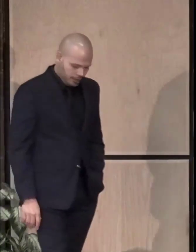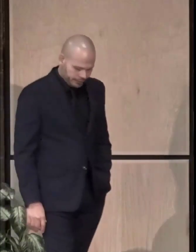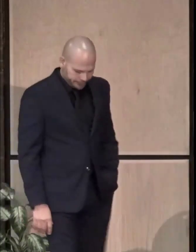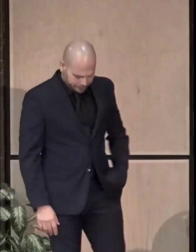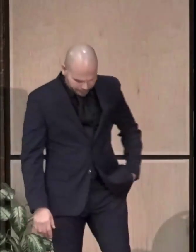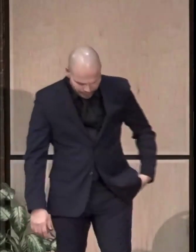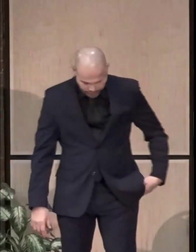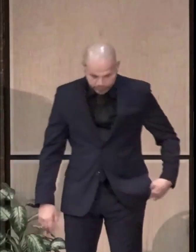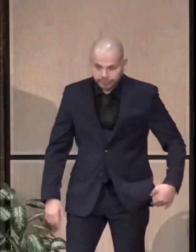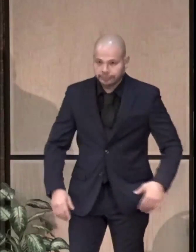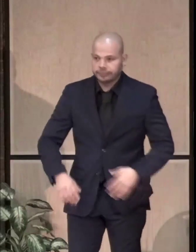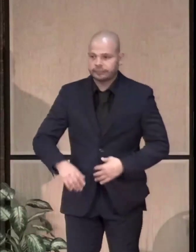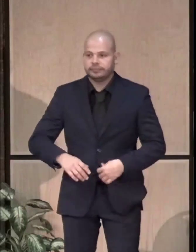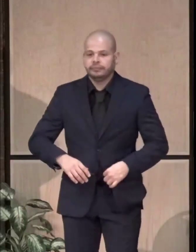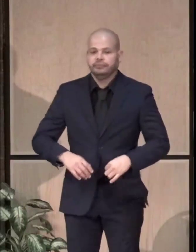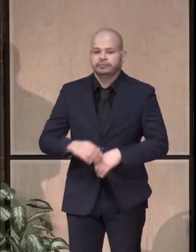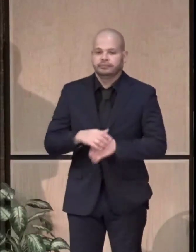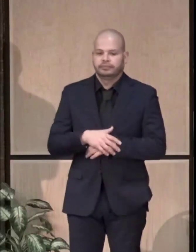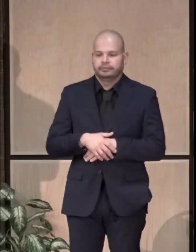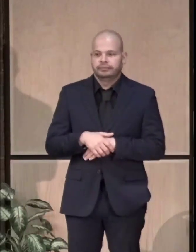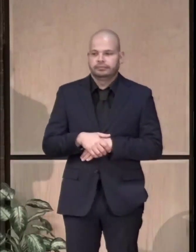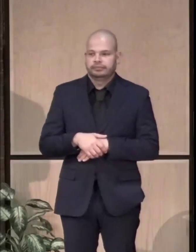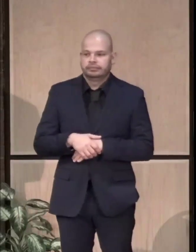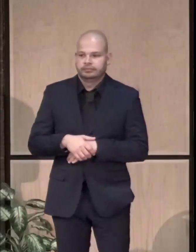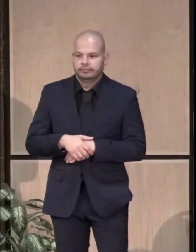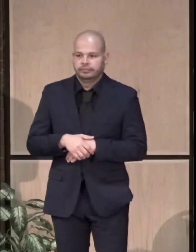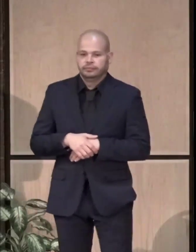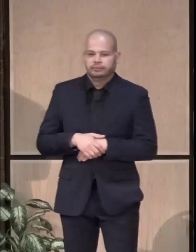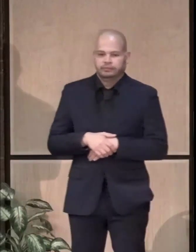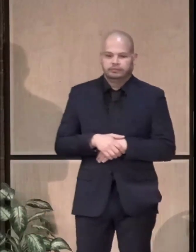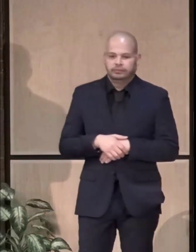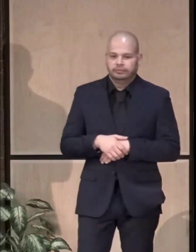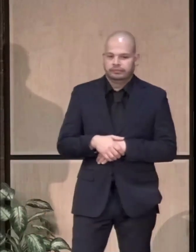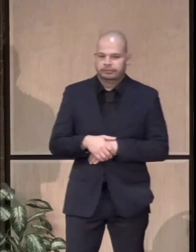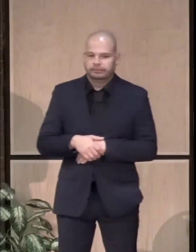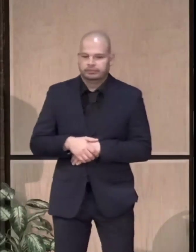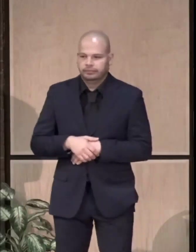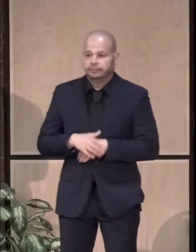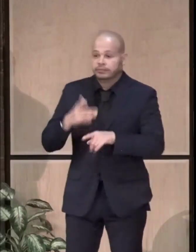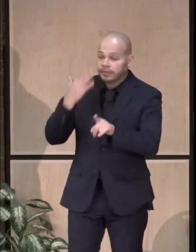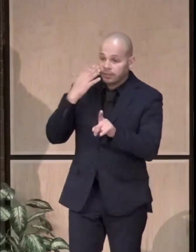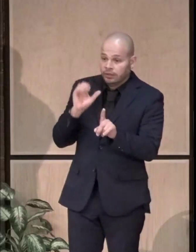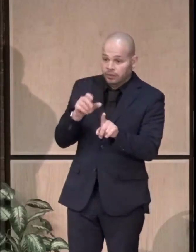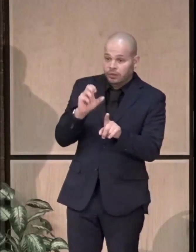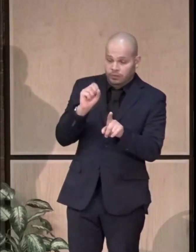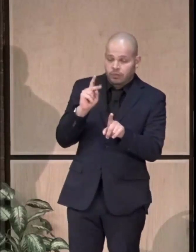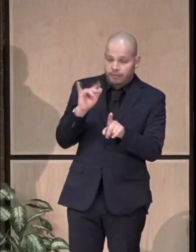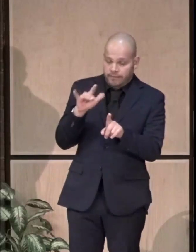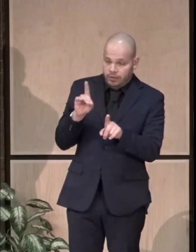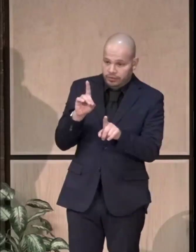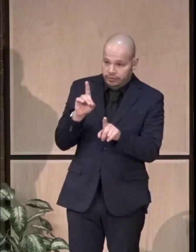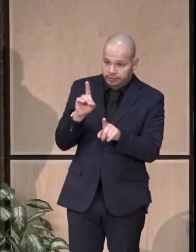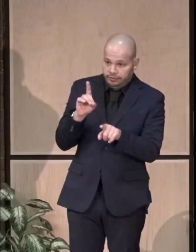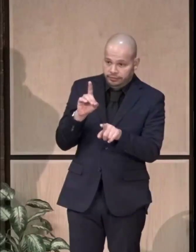So you knew that Sergeant Schofield was investigating Card's threats, right? Leading up to this, I